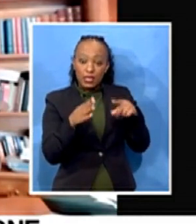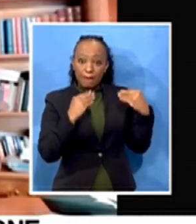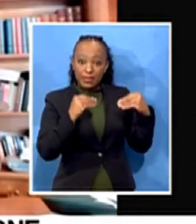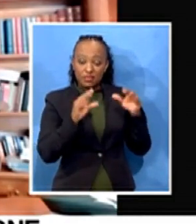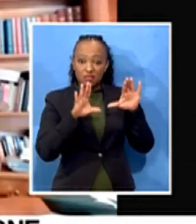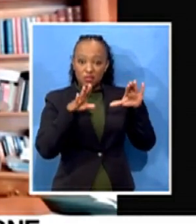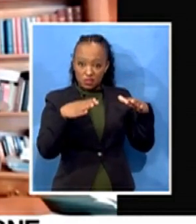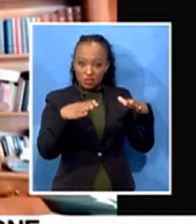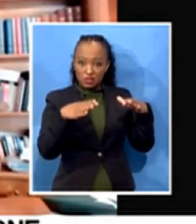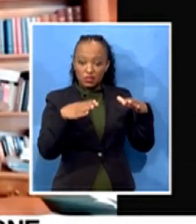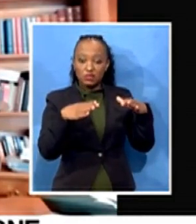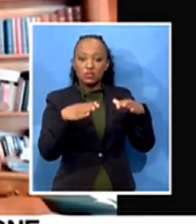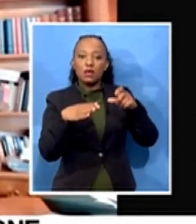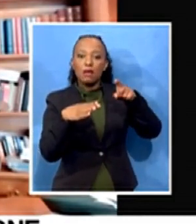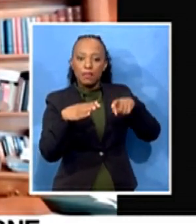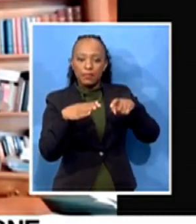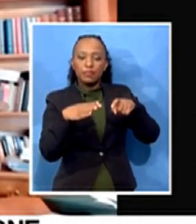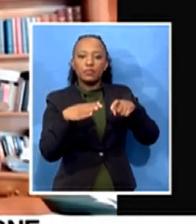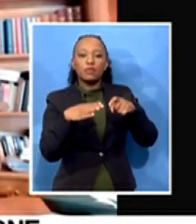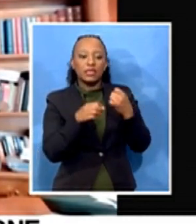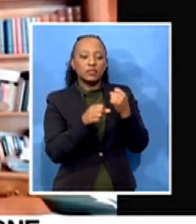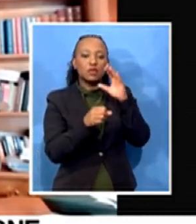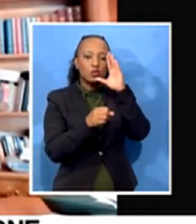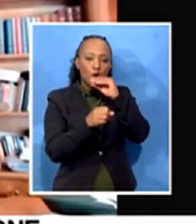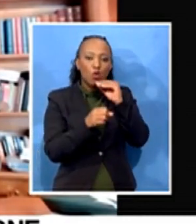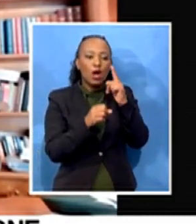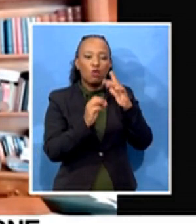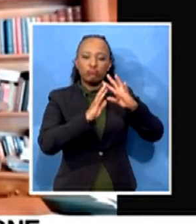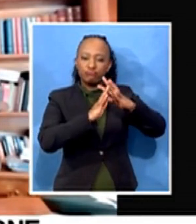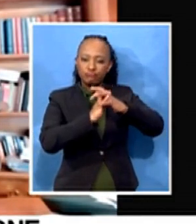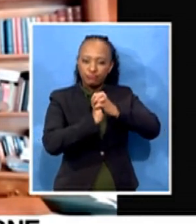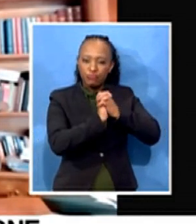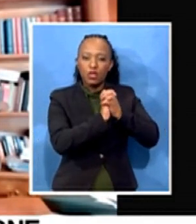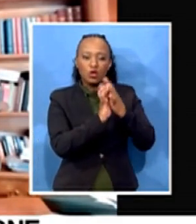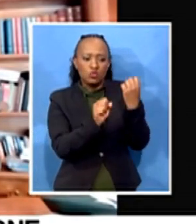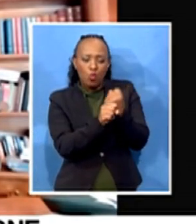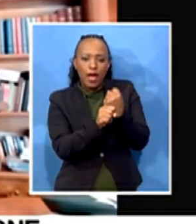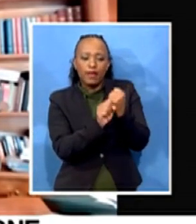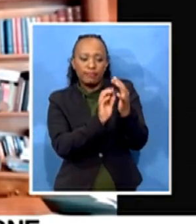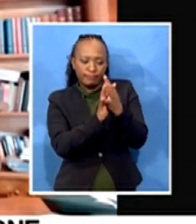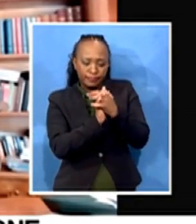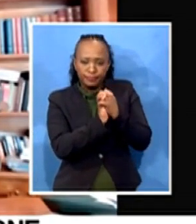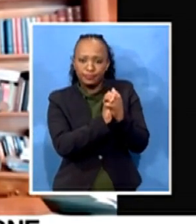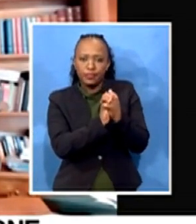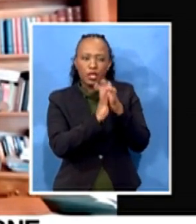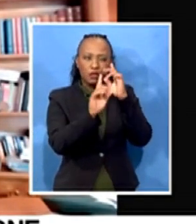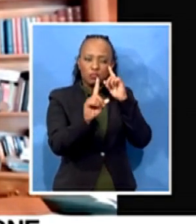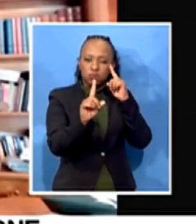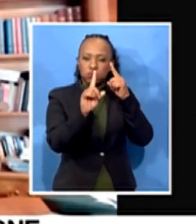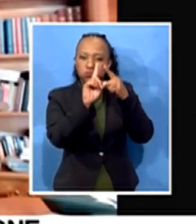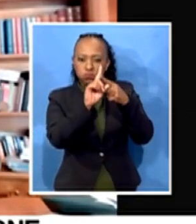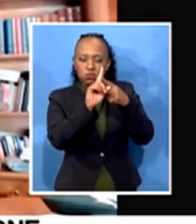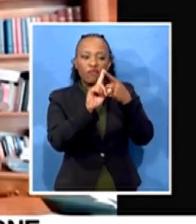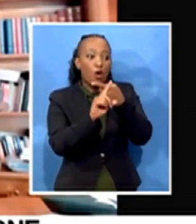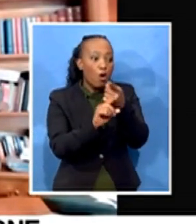with one voice and act together in advancing the common interests of all stakeholders. Our